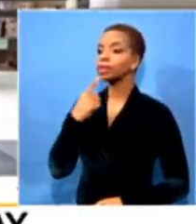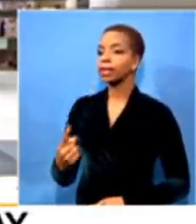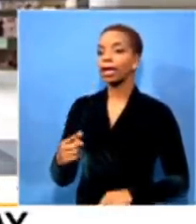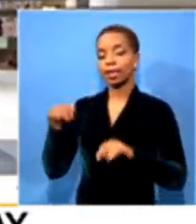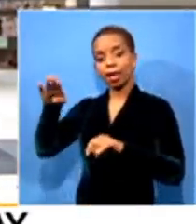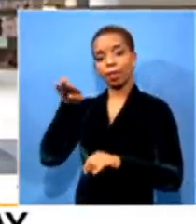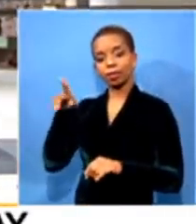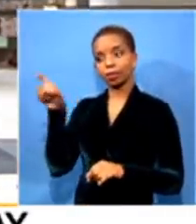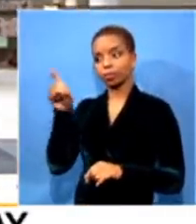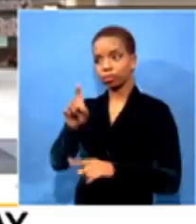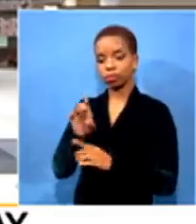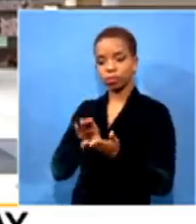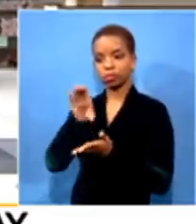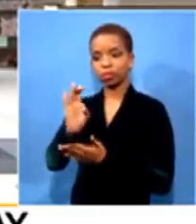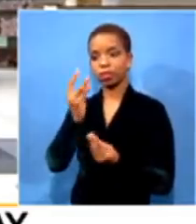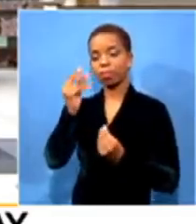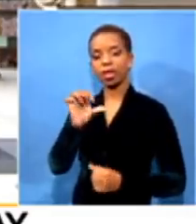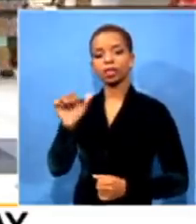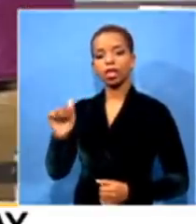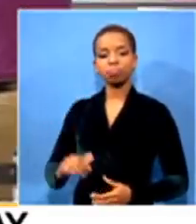SAA. Why so, Khaya?